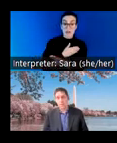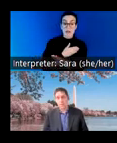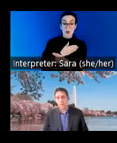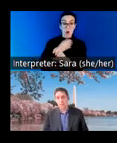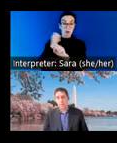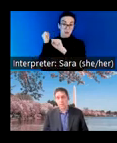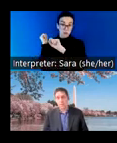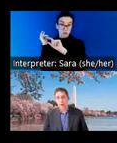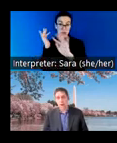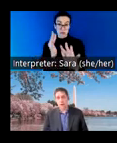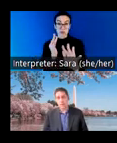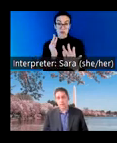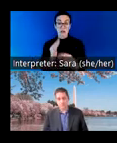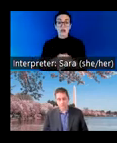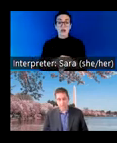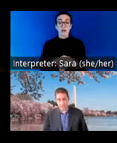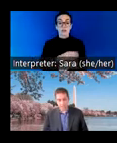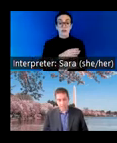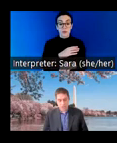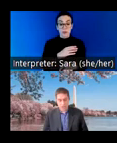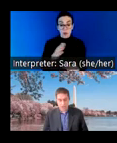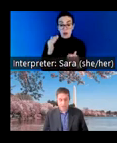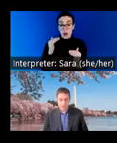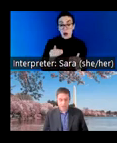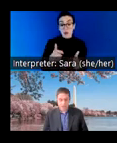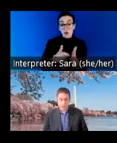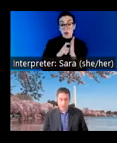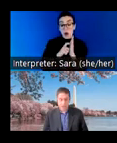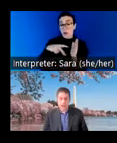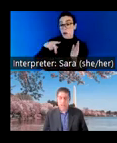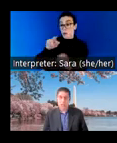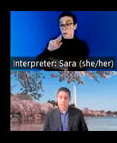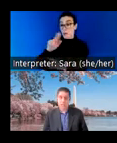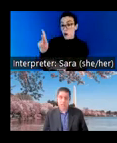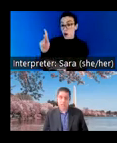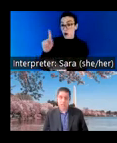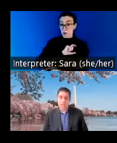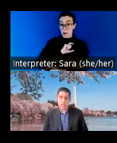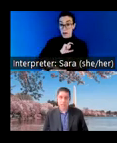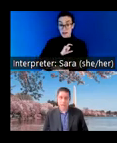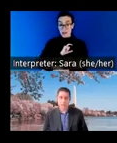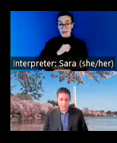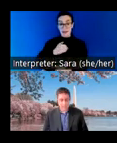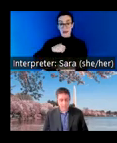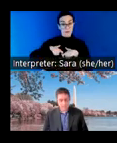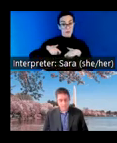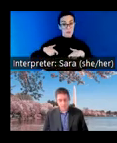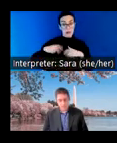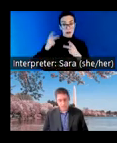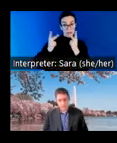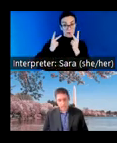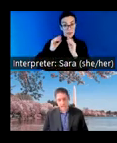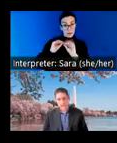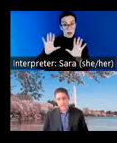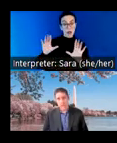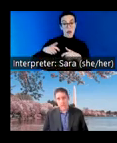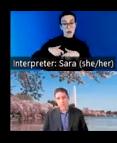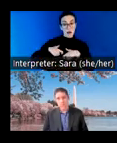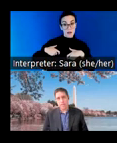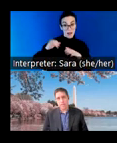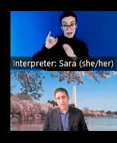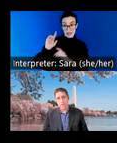that park police wear visible identification, a non-discrimination policy,